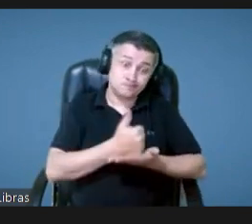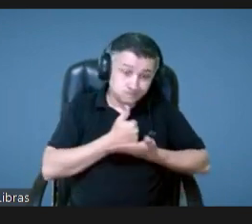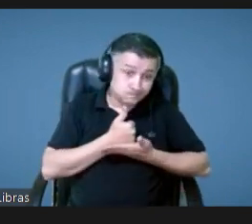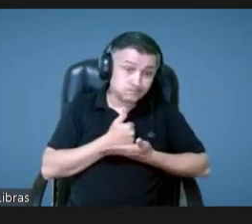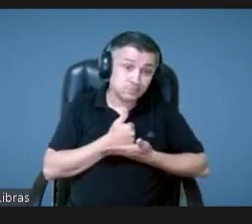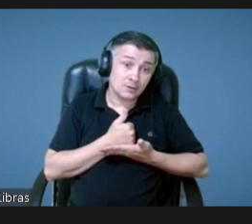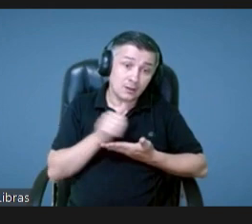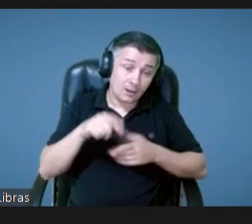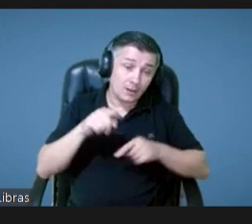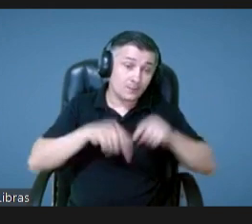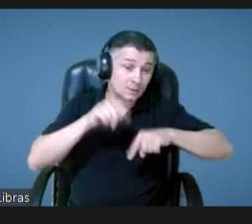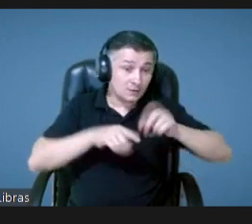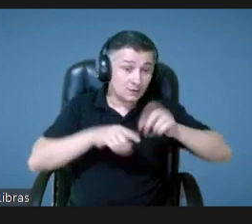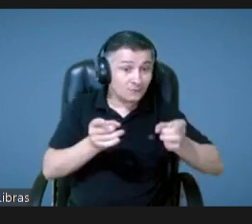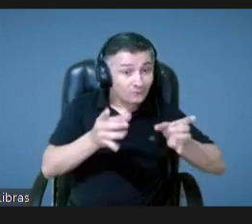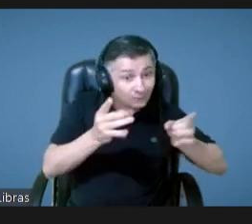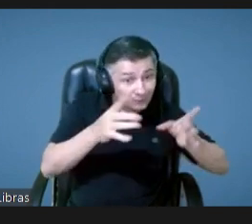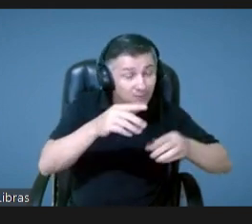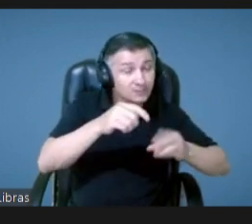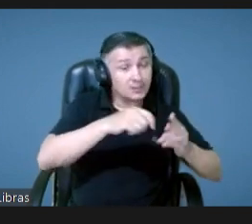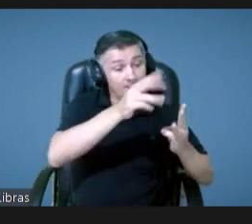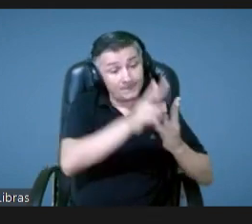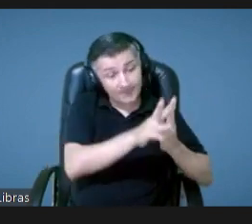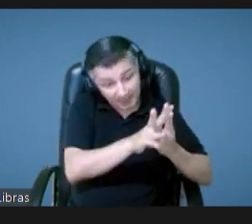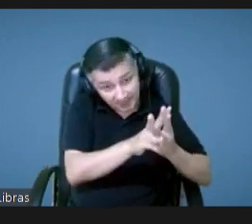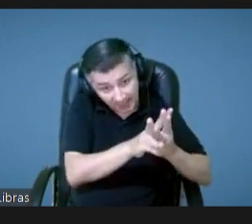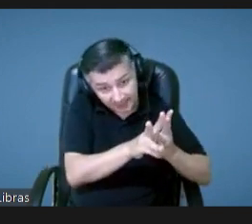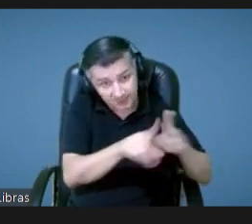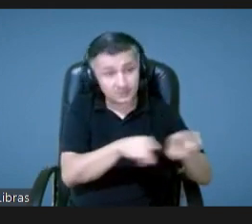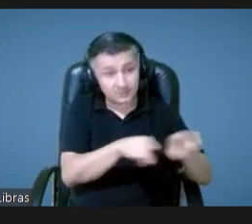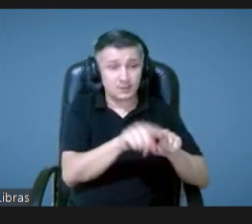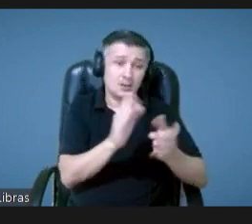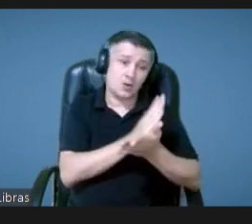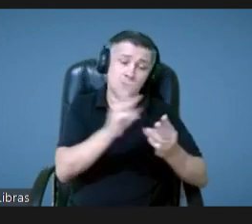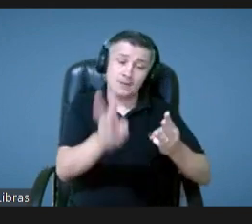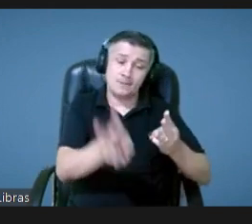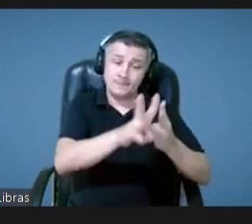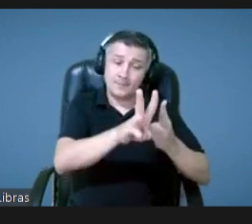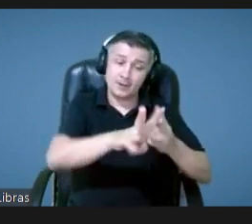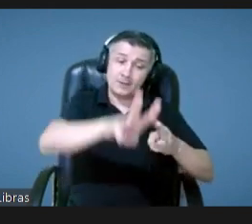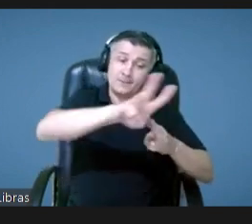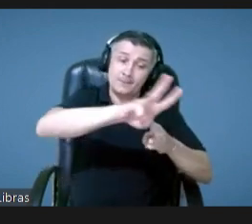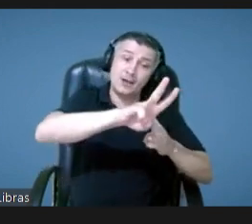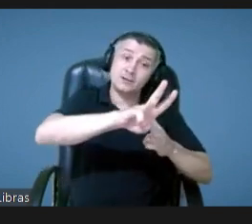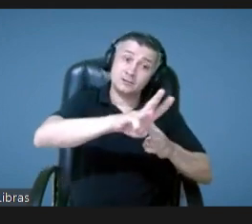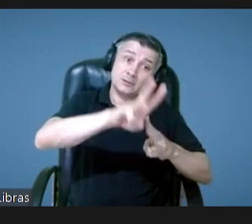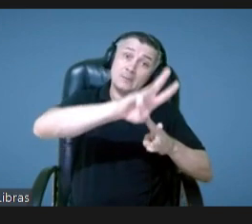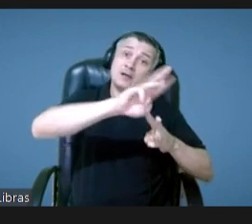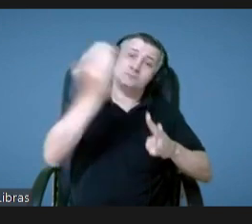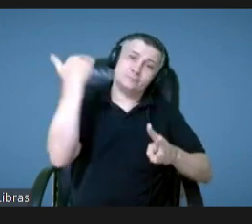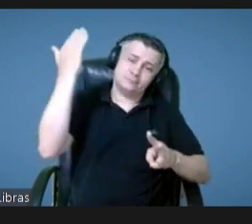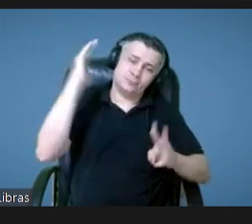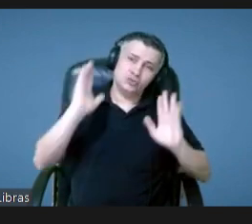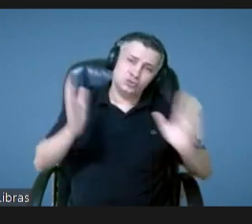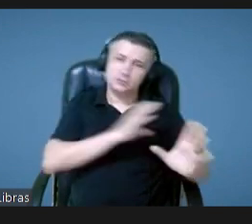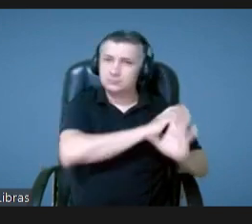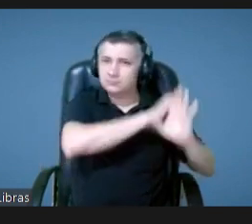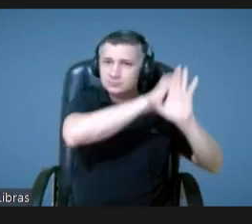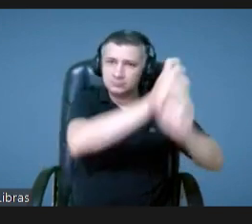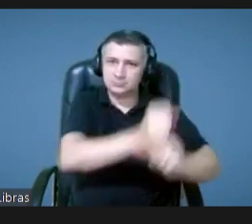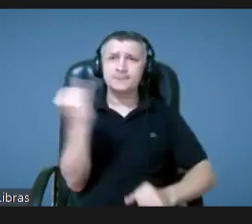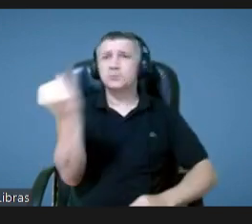to recognize in terms of revenue coming from sales, not only of this quarter, but of previous